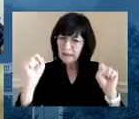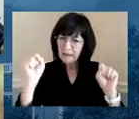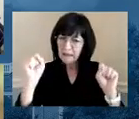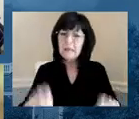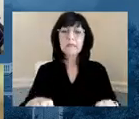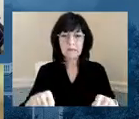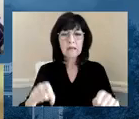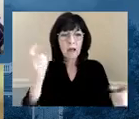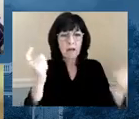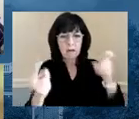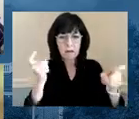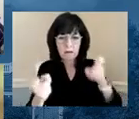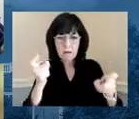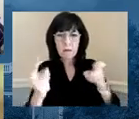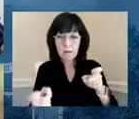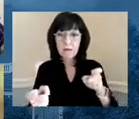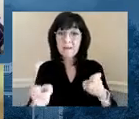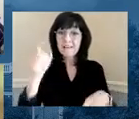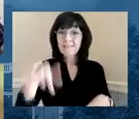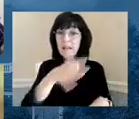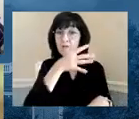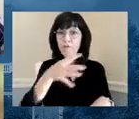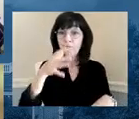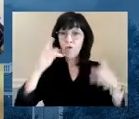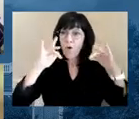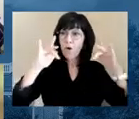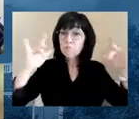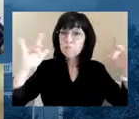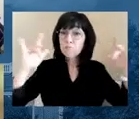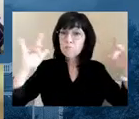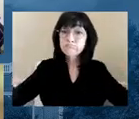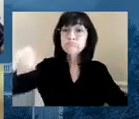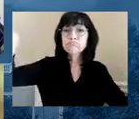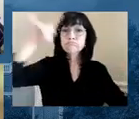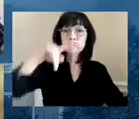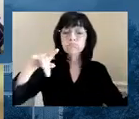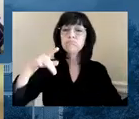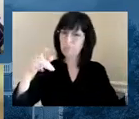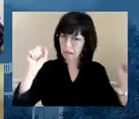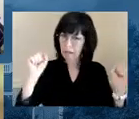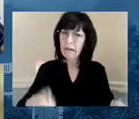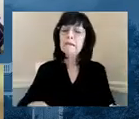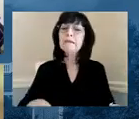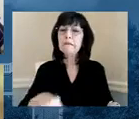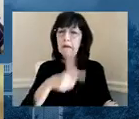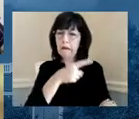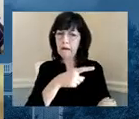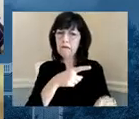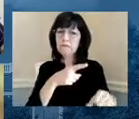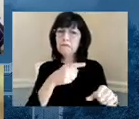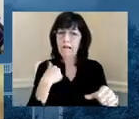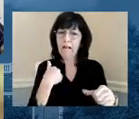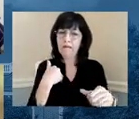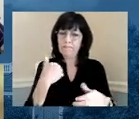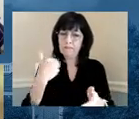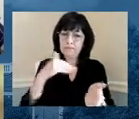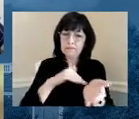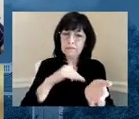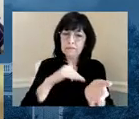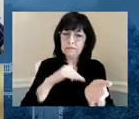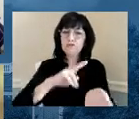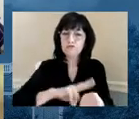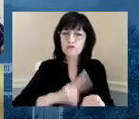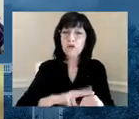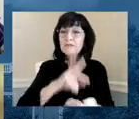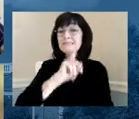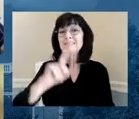access telehealth even if they struggle with reliable internet. A single working mom will be able to better communicate with her provider after hours. People